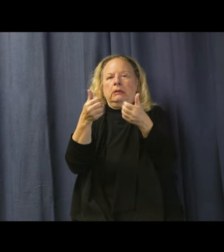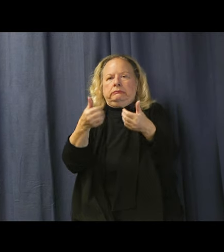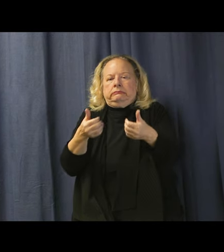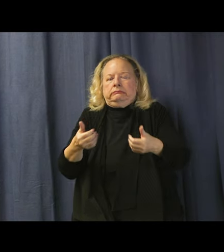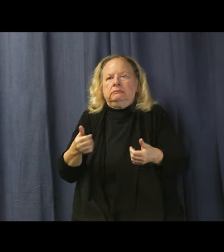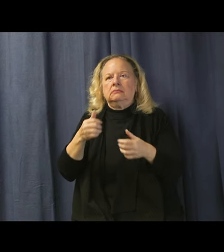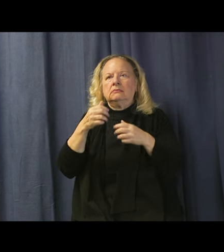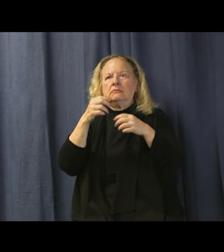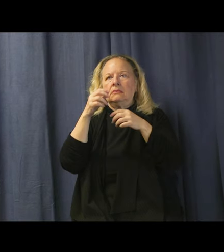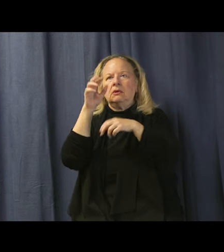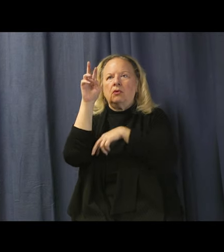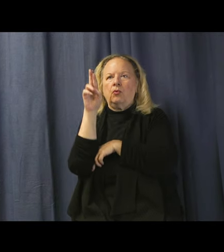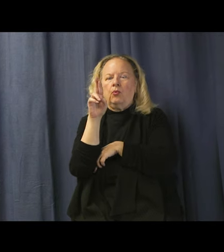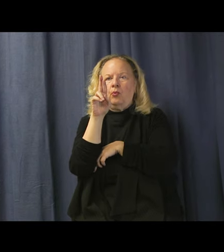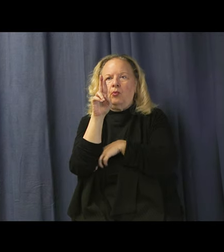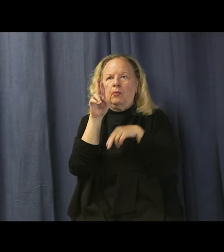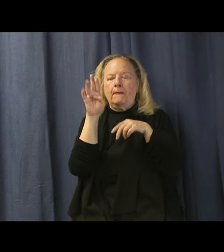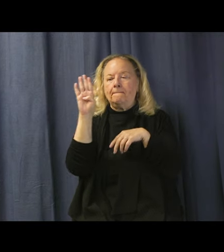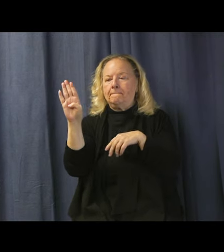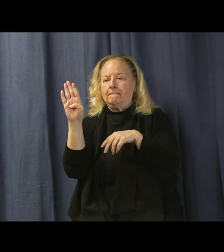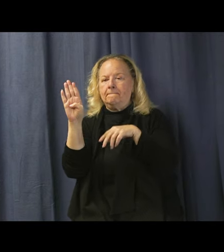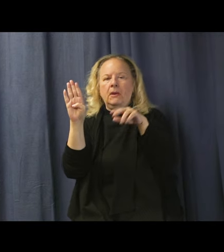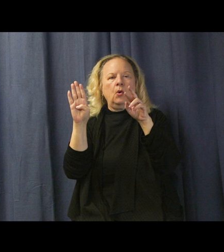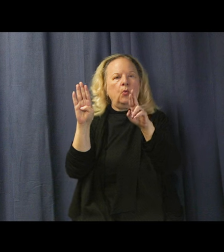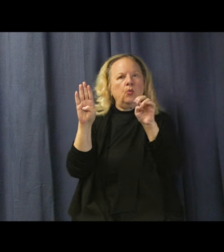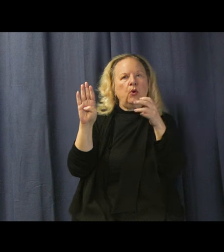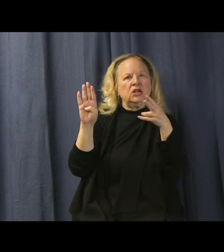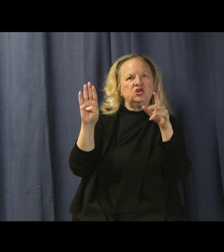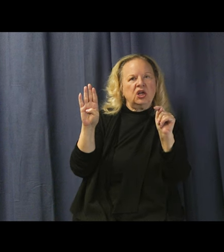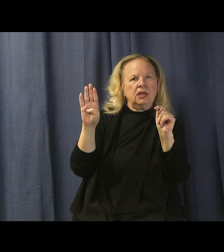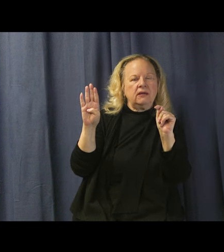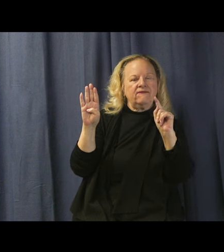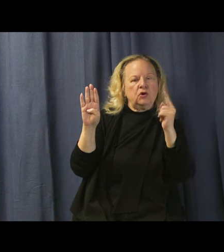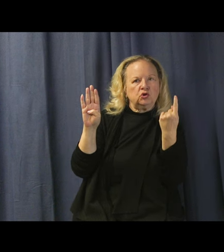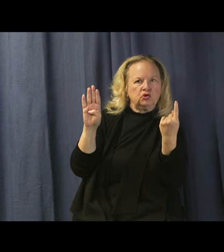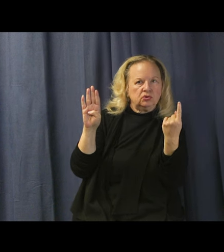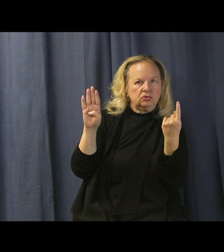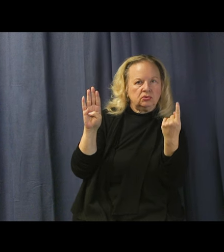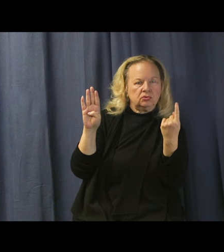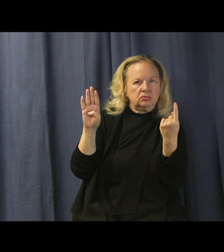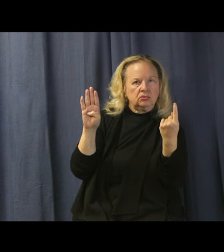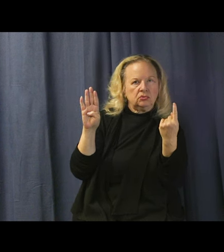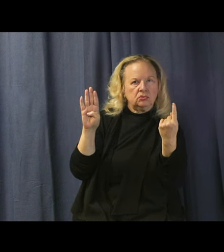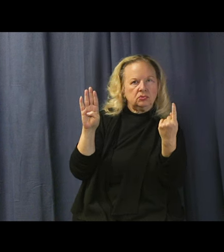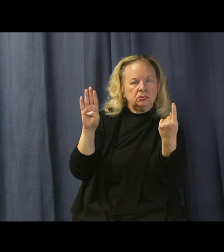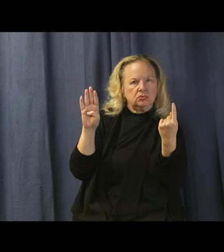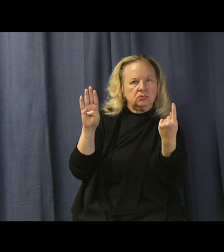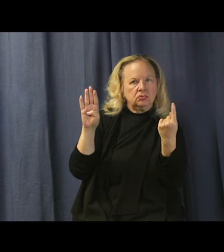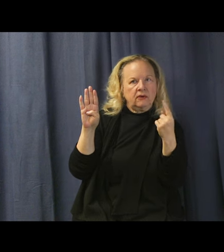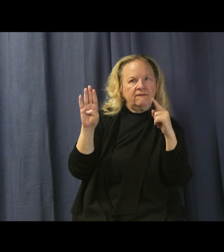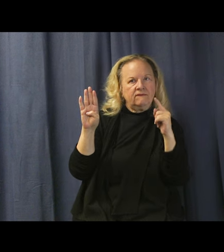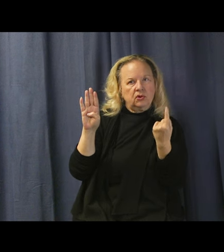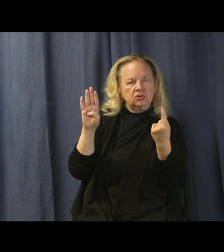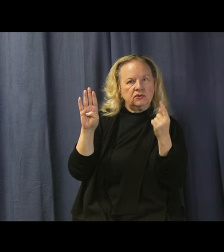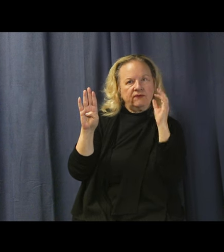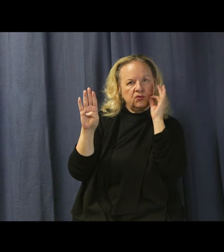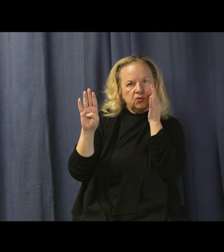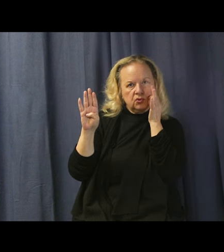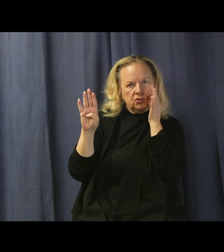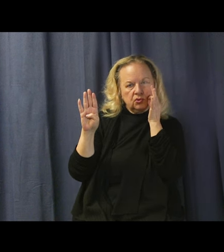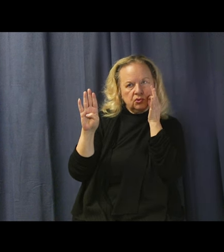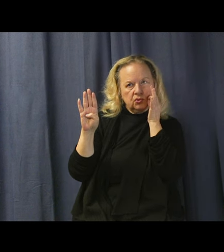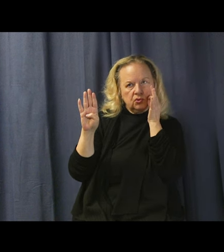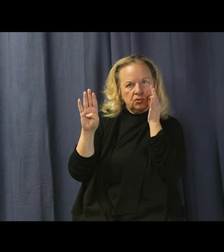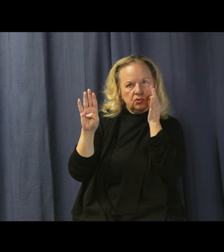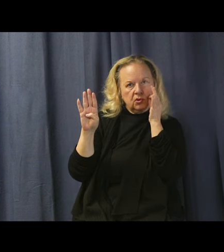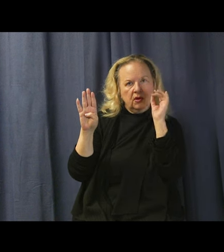is it? Reshit. And Reshit means the first, specifically as the first fruit.